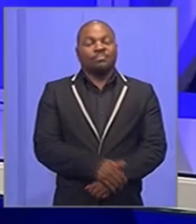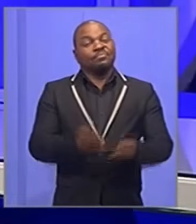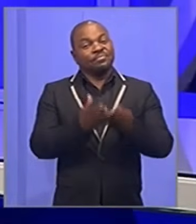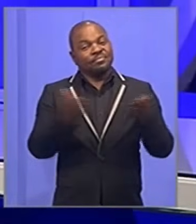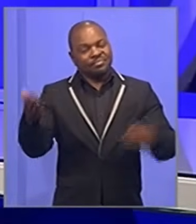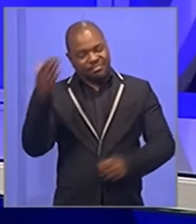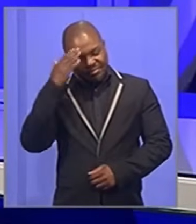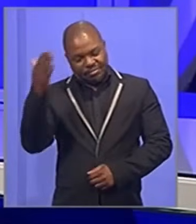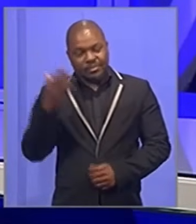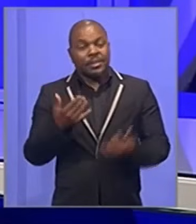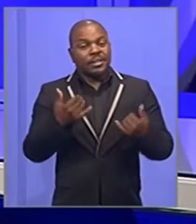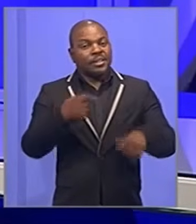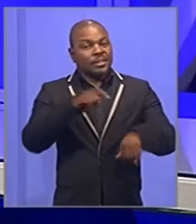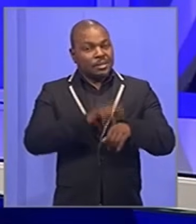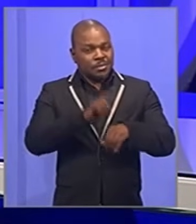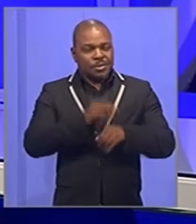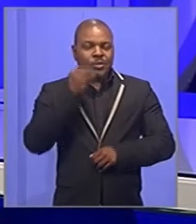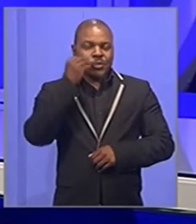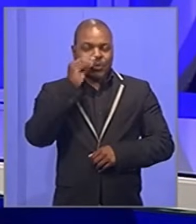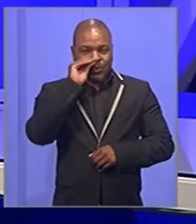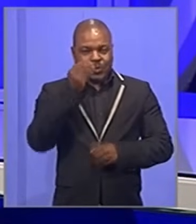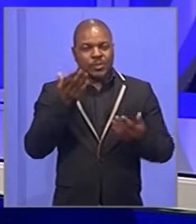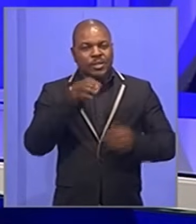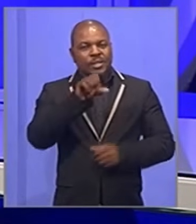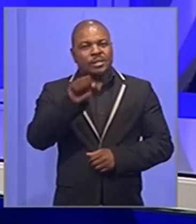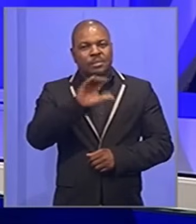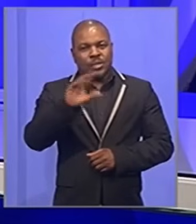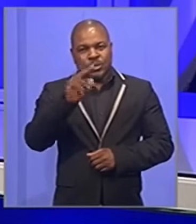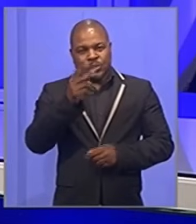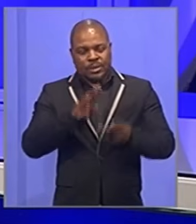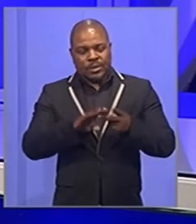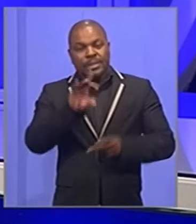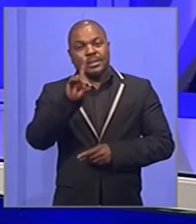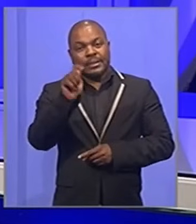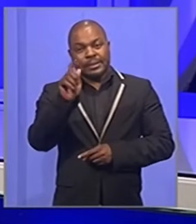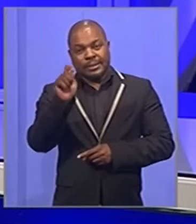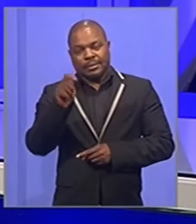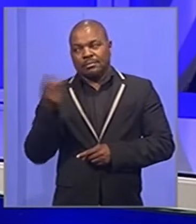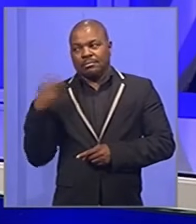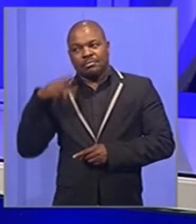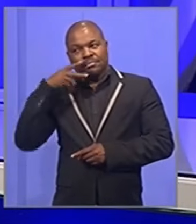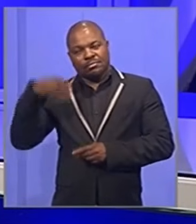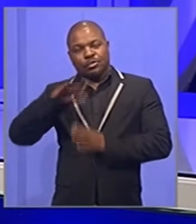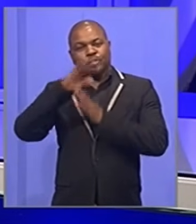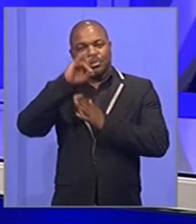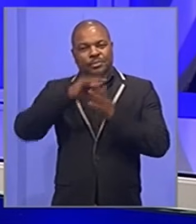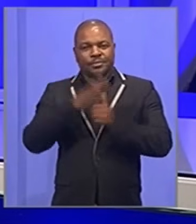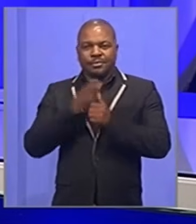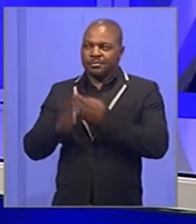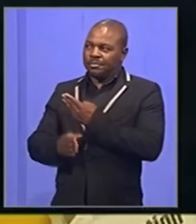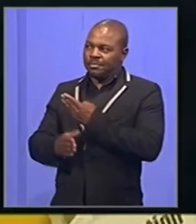Dumela mohi e betse ke na kwa ditaba tsa Sesotho kwa SABC 2 le DDT ke molo Castle Letlalo dihloho di alatela.